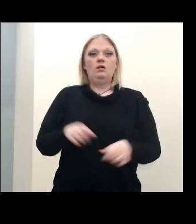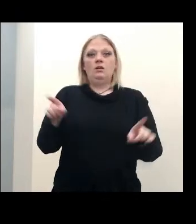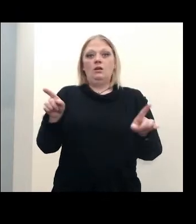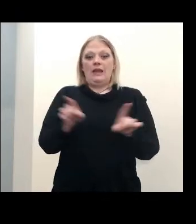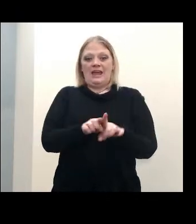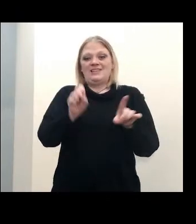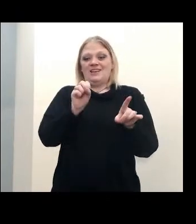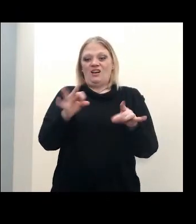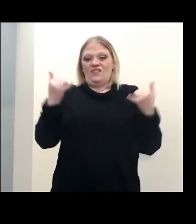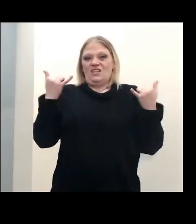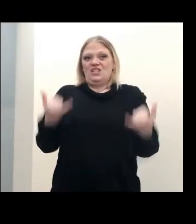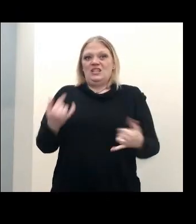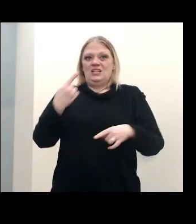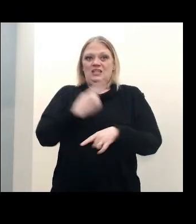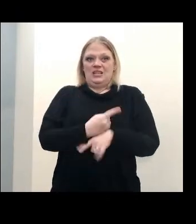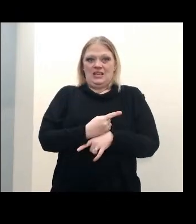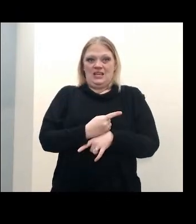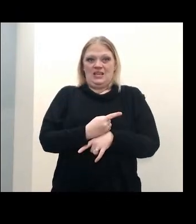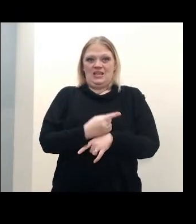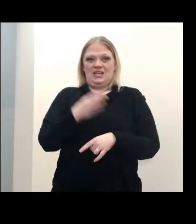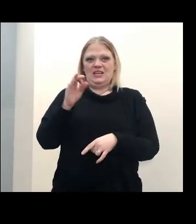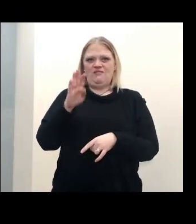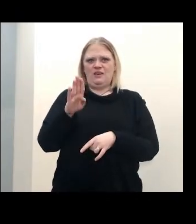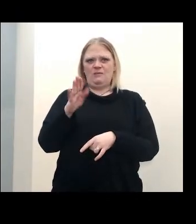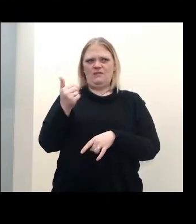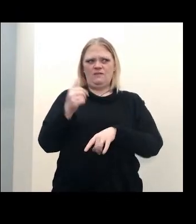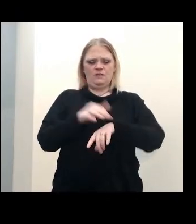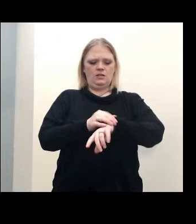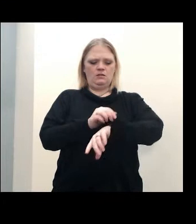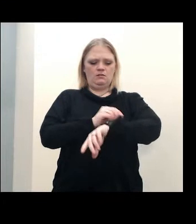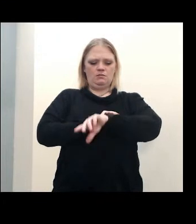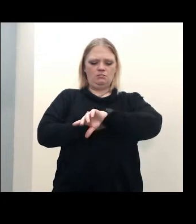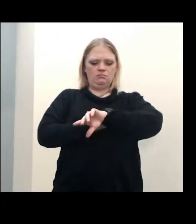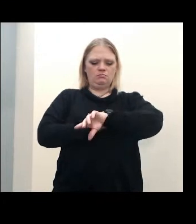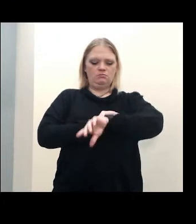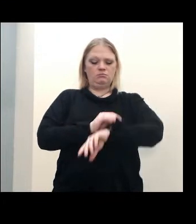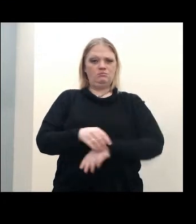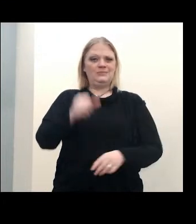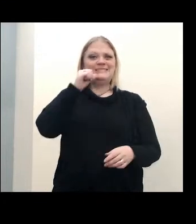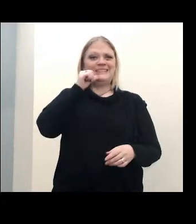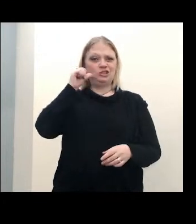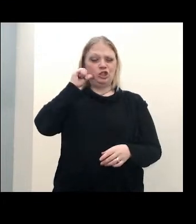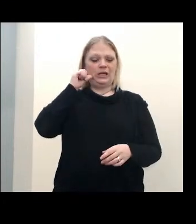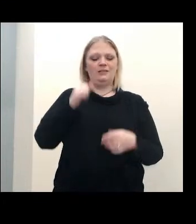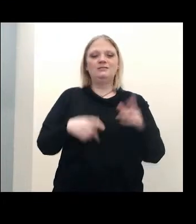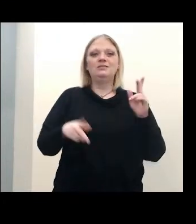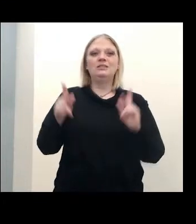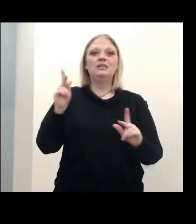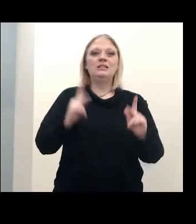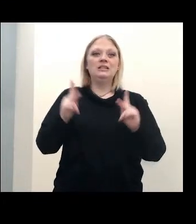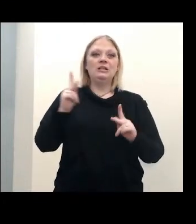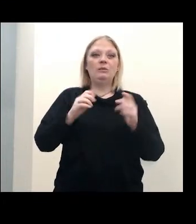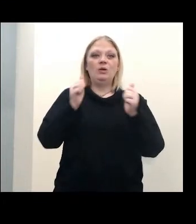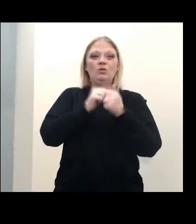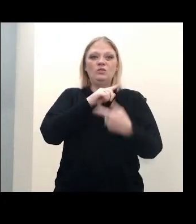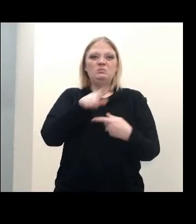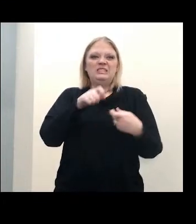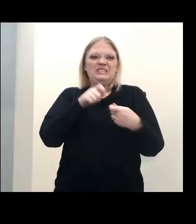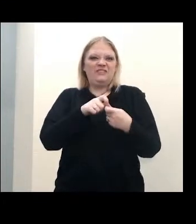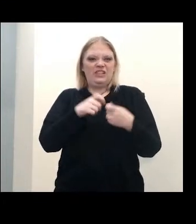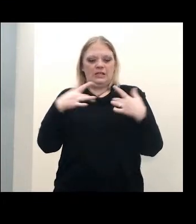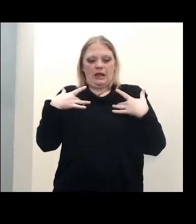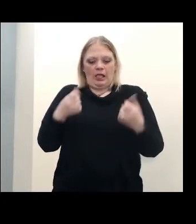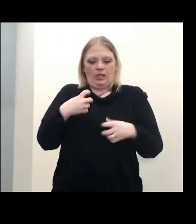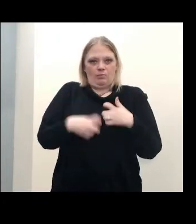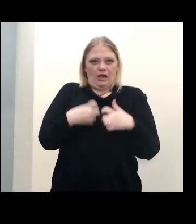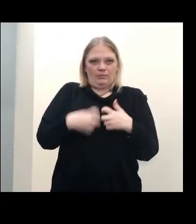today, February 15th, people with certain medical conditions are eligible for COVID-19 vaccine. So